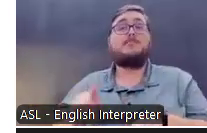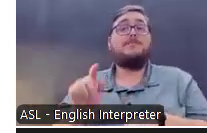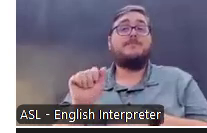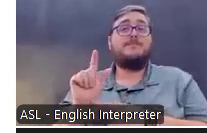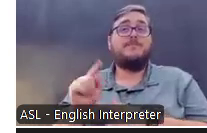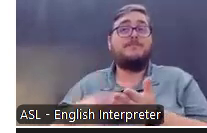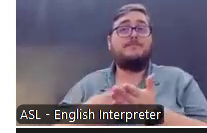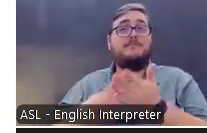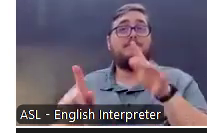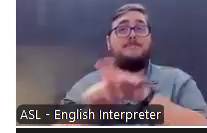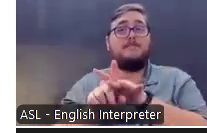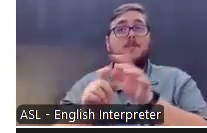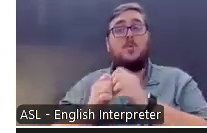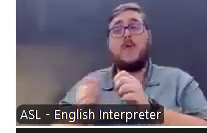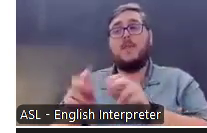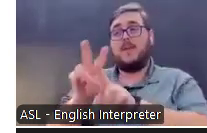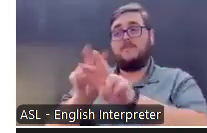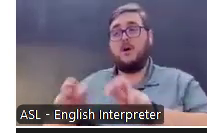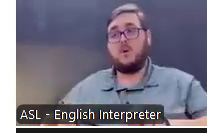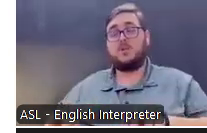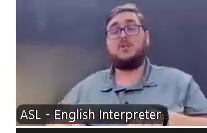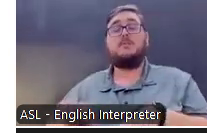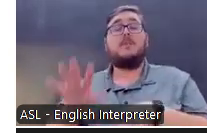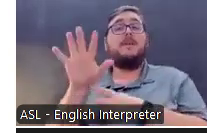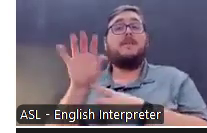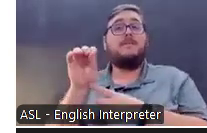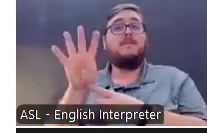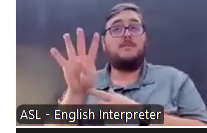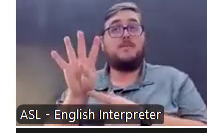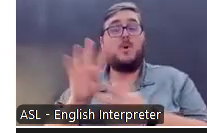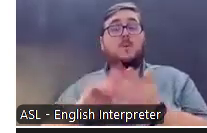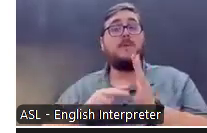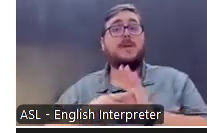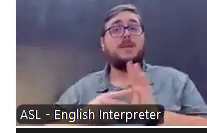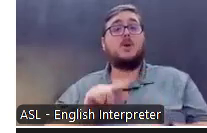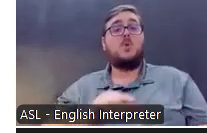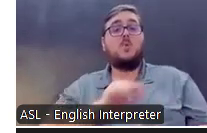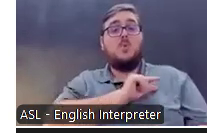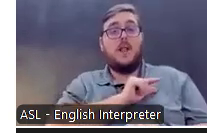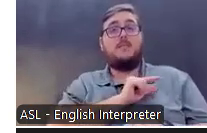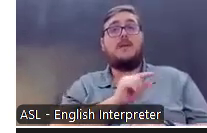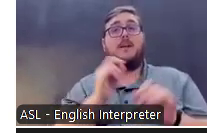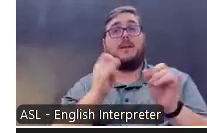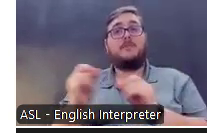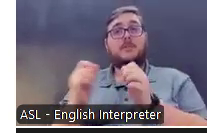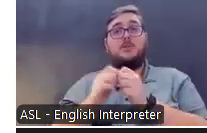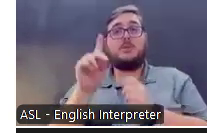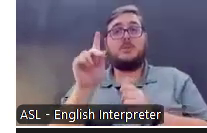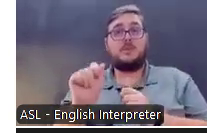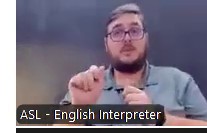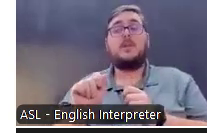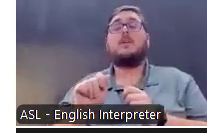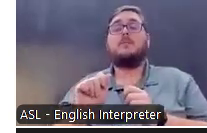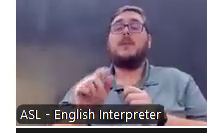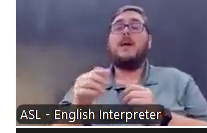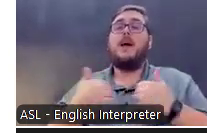Section 504, qualified students with disabilities are entitled to a free appropriate public education, but it's defined differently